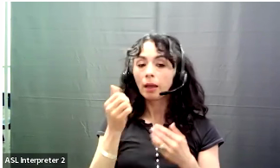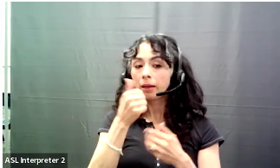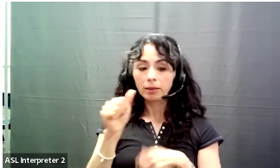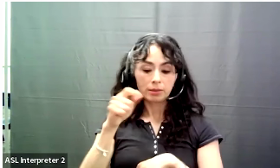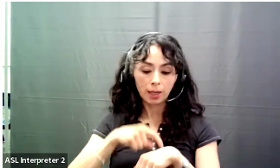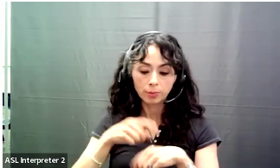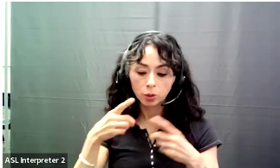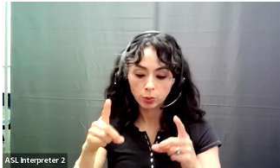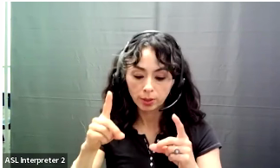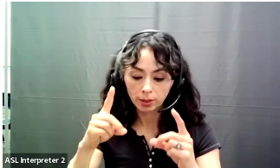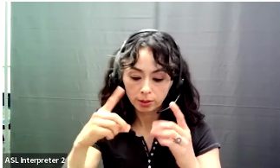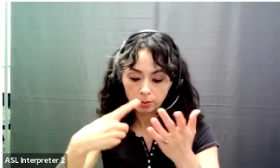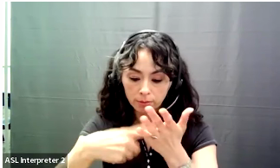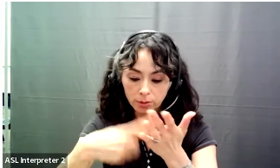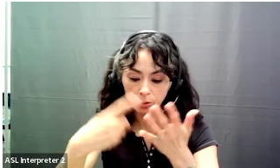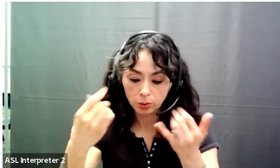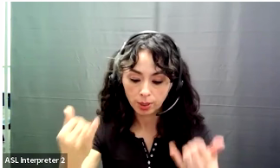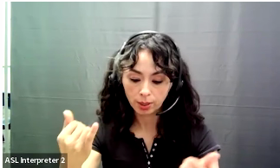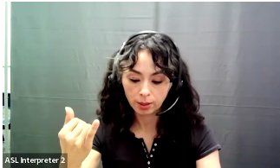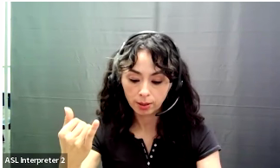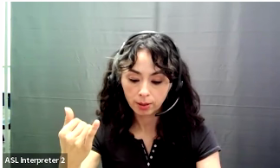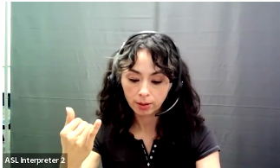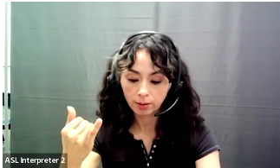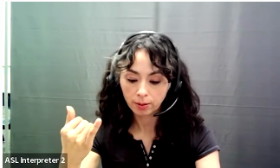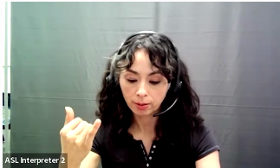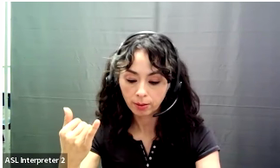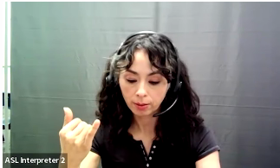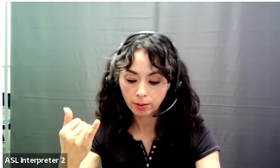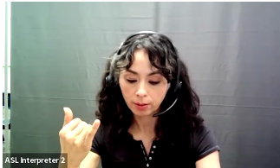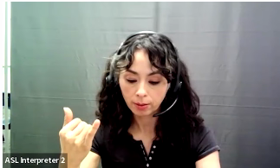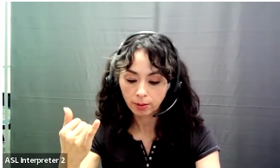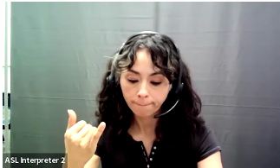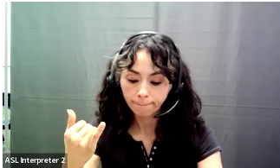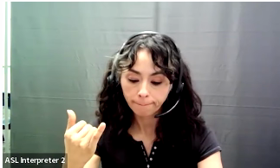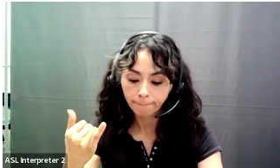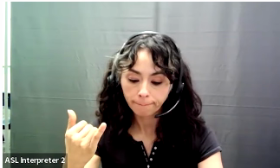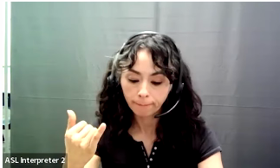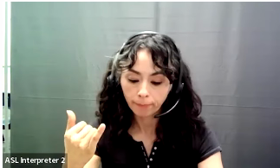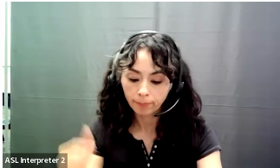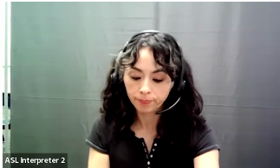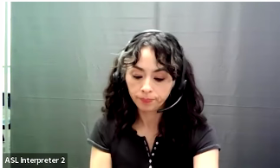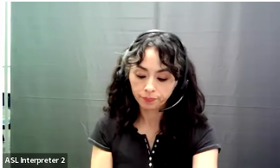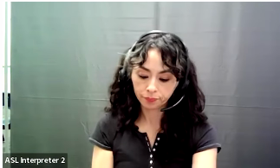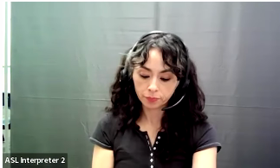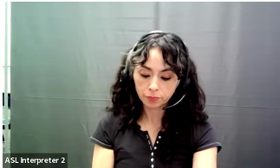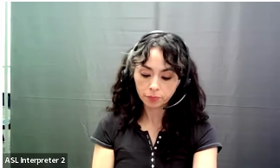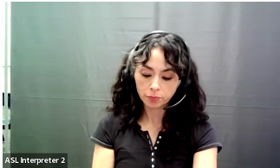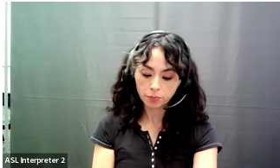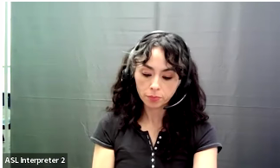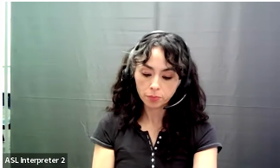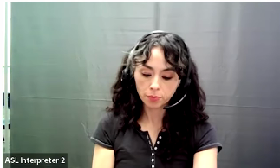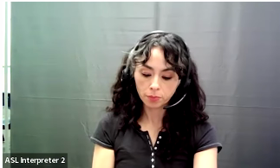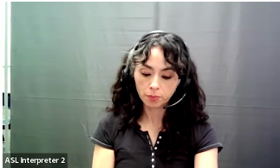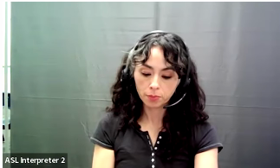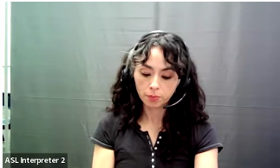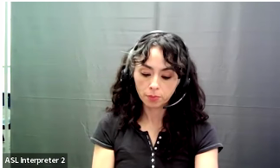point during today's talk, you can write your questions, and at the end, we'll have some time to clarify any